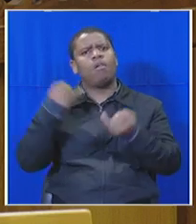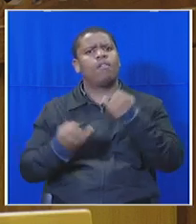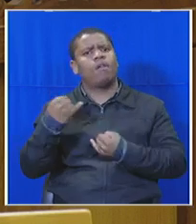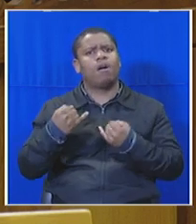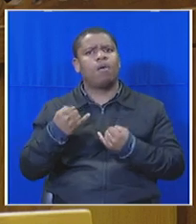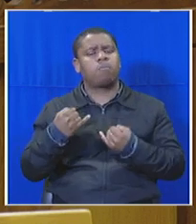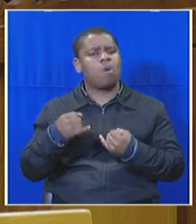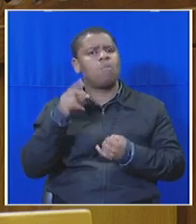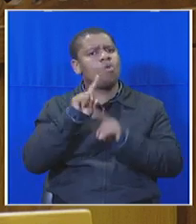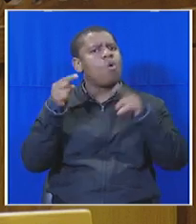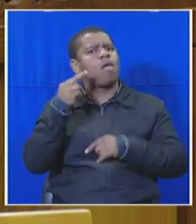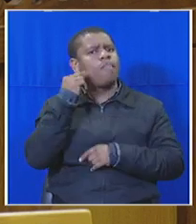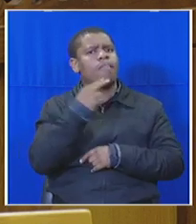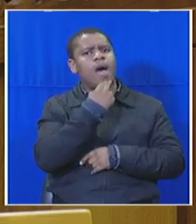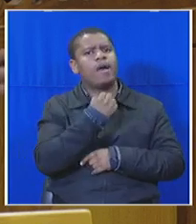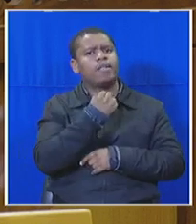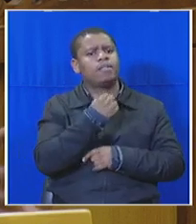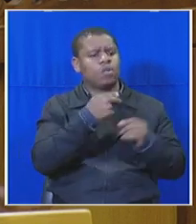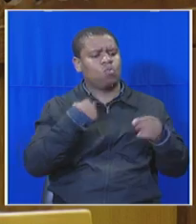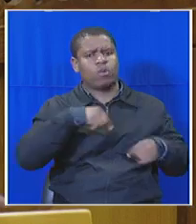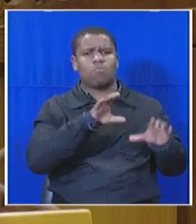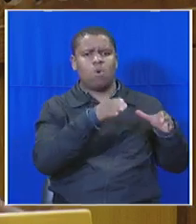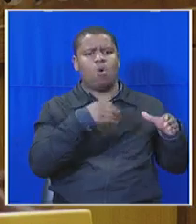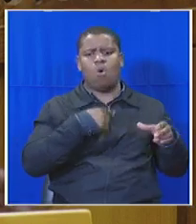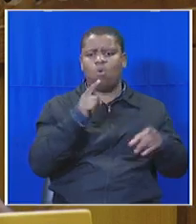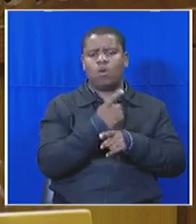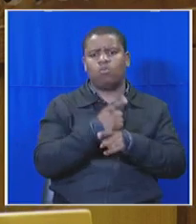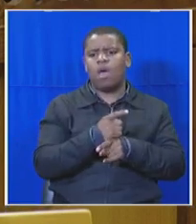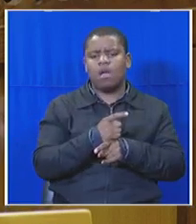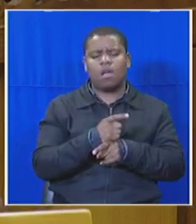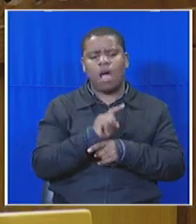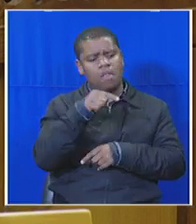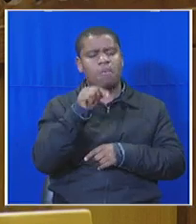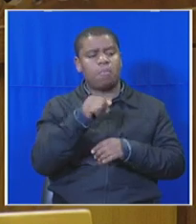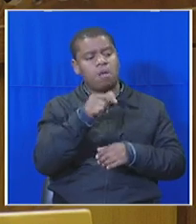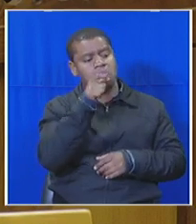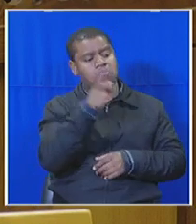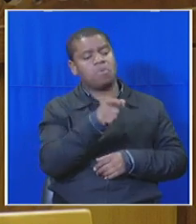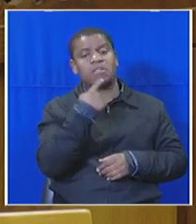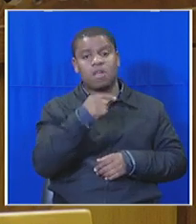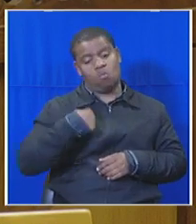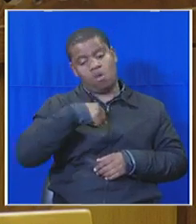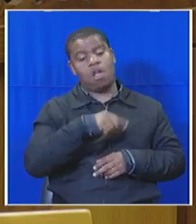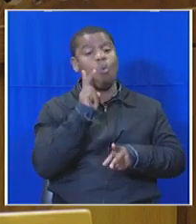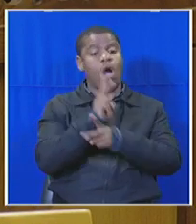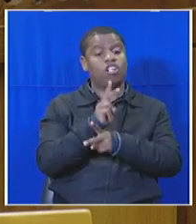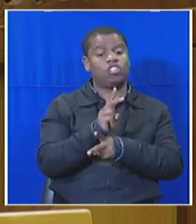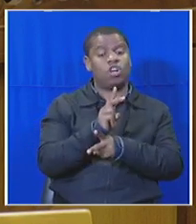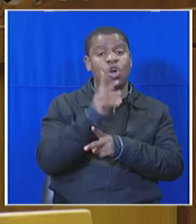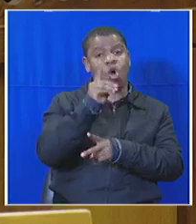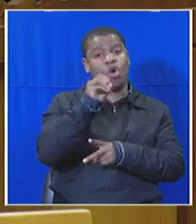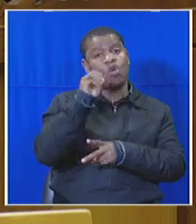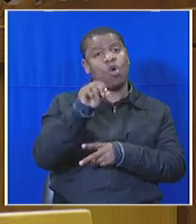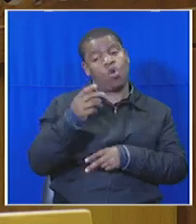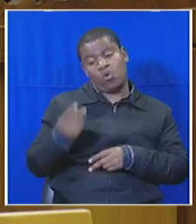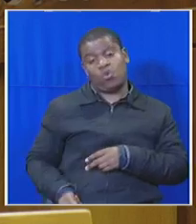in Scopa because we are called, the watchdog. No one wants to be called a dog, but we're doing our work anyway. So at the end of the day,